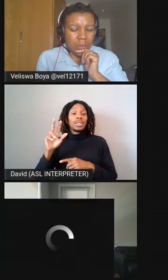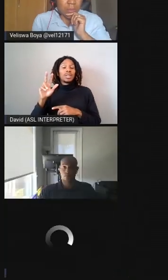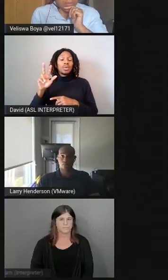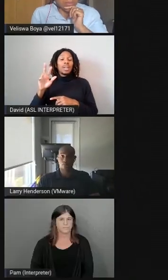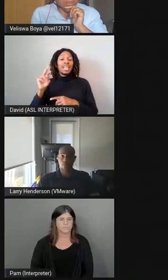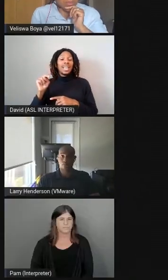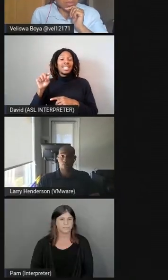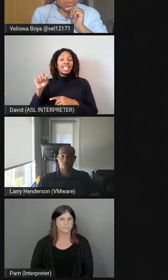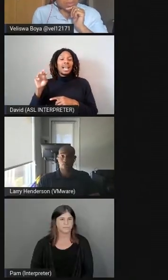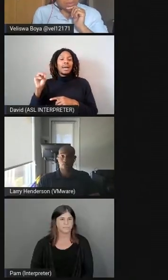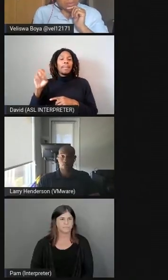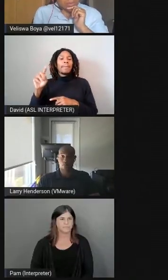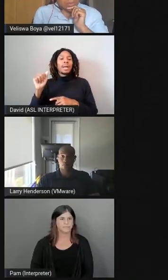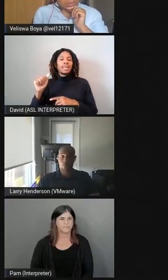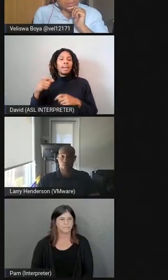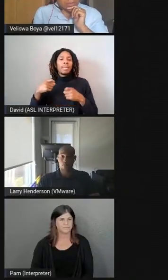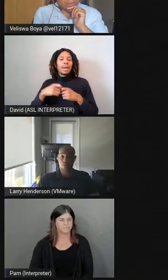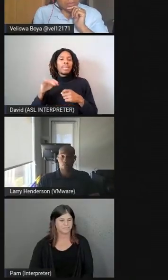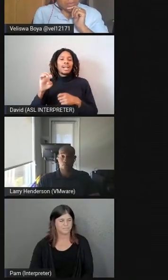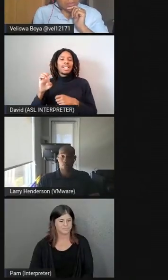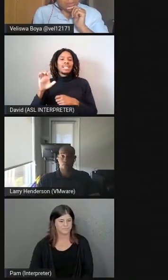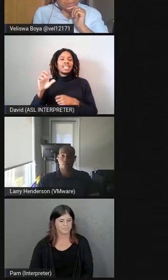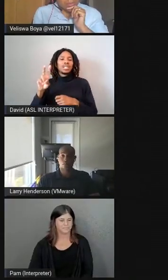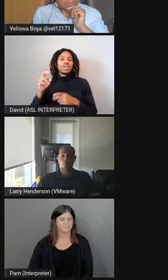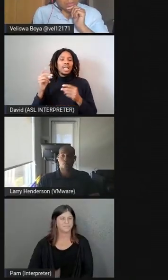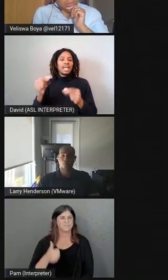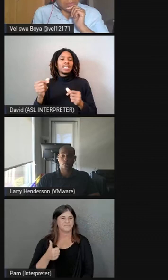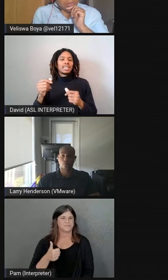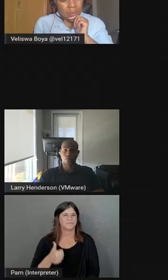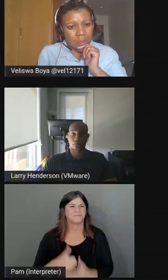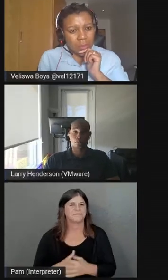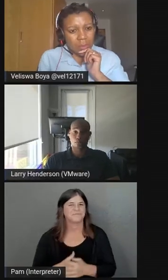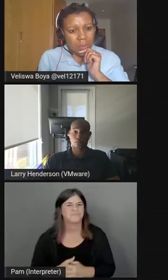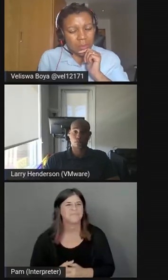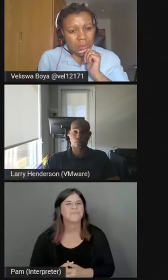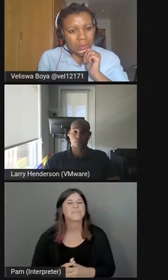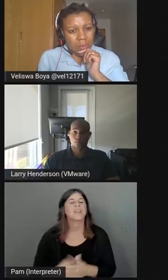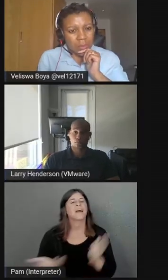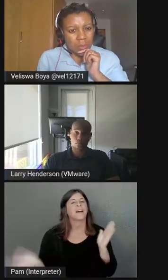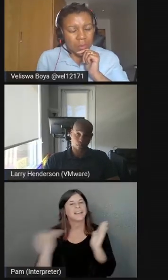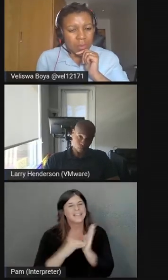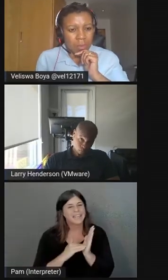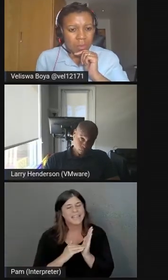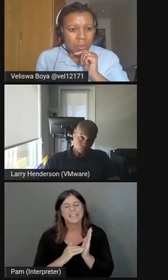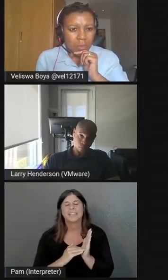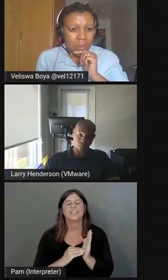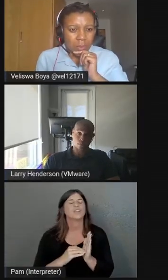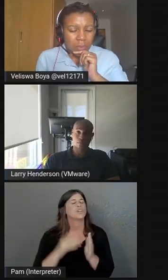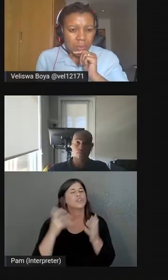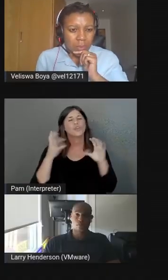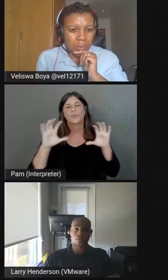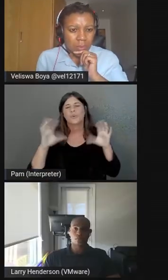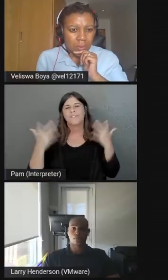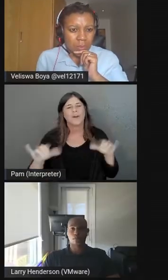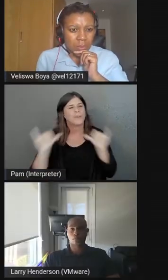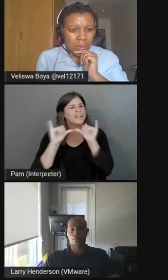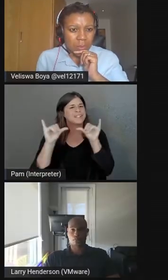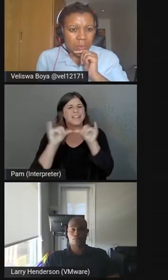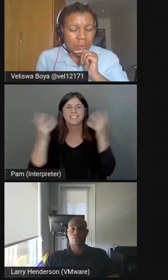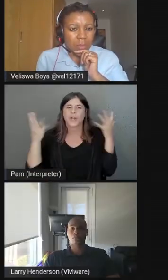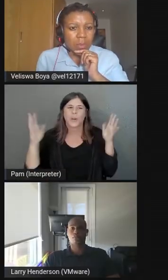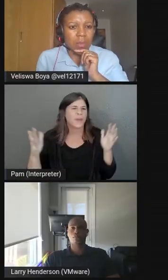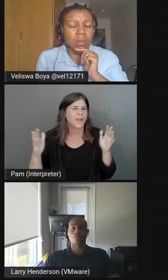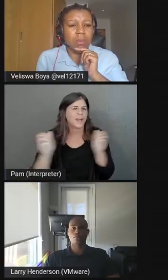i3en.metal. It is powered by EC2 instances, right? And again, you would have done the sizing already with